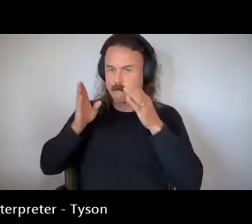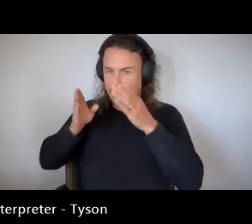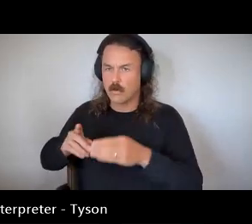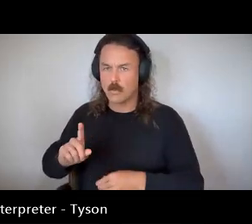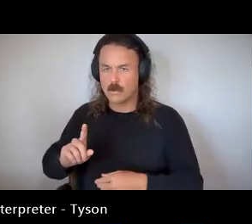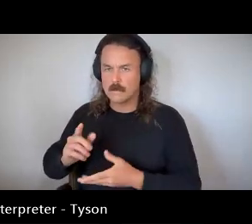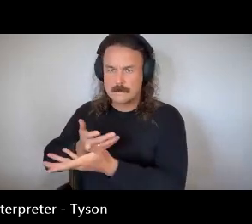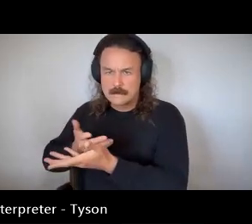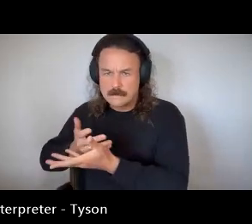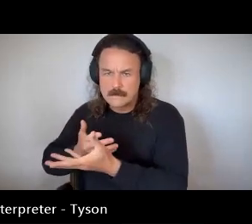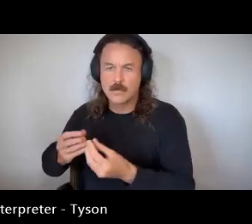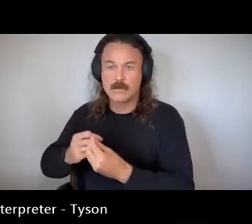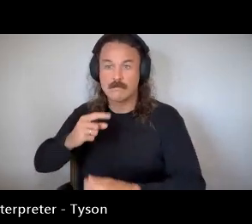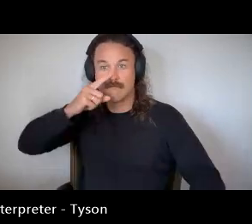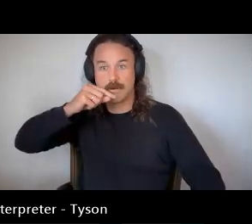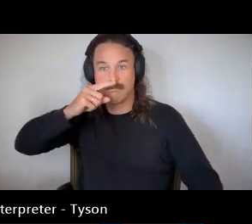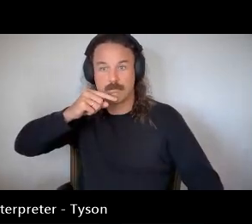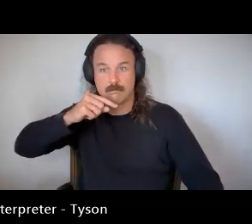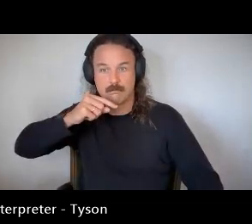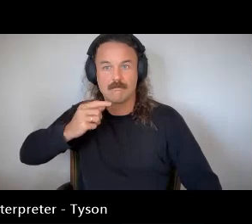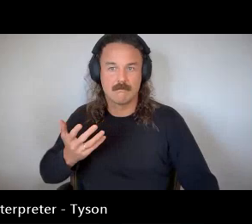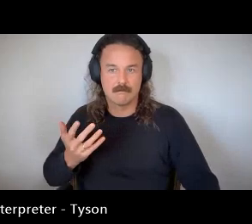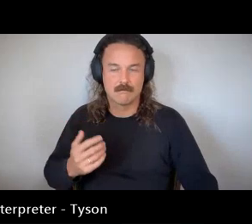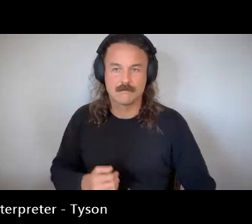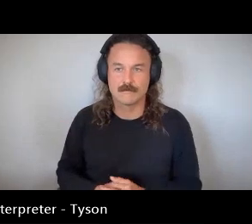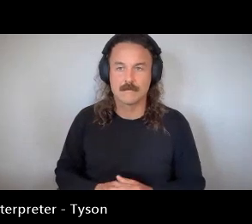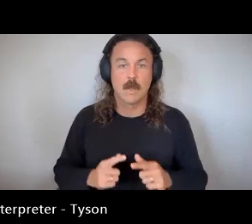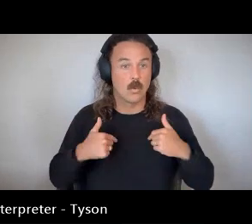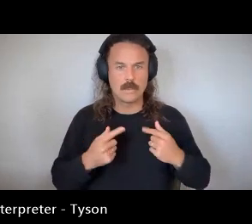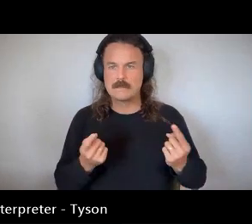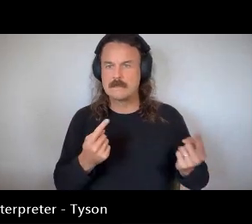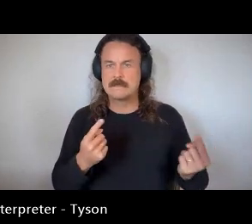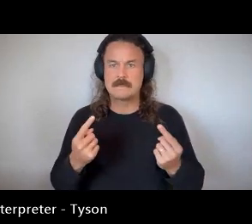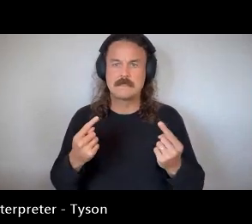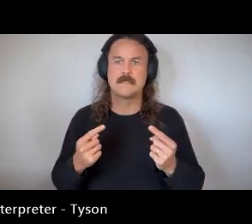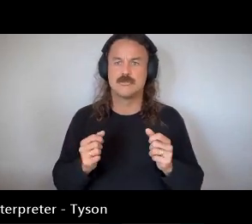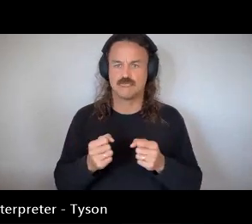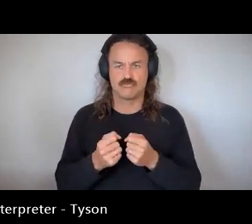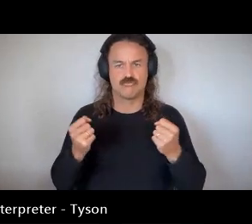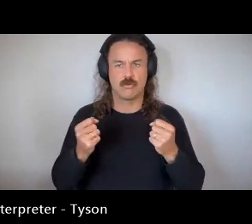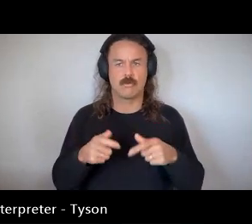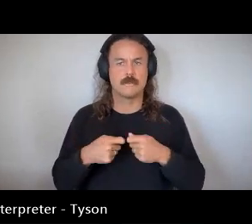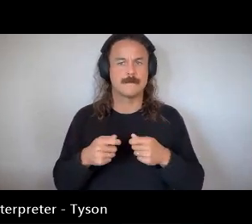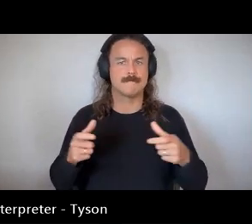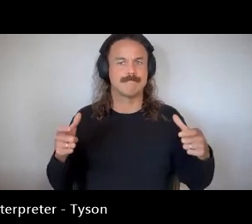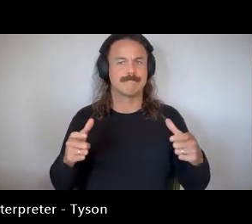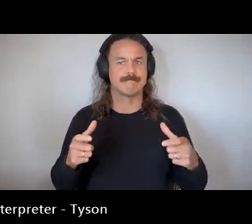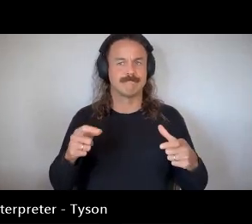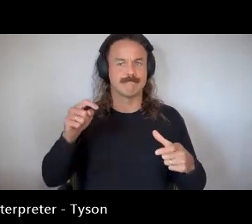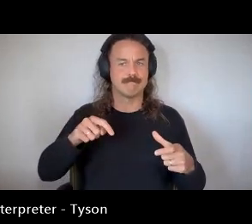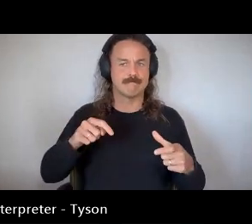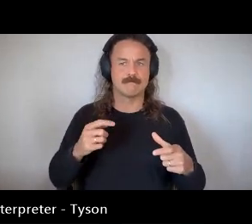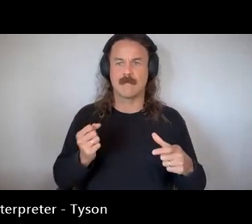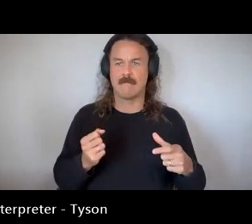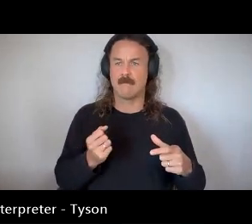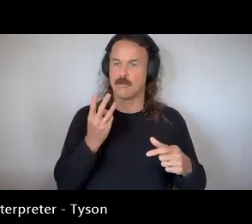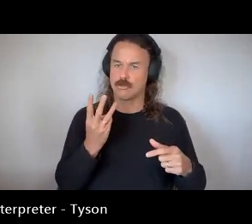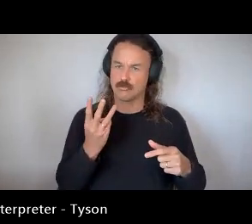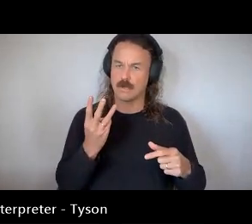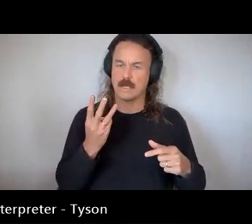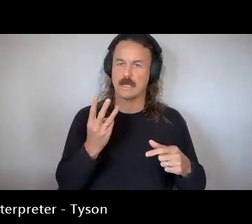together a really strong team and had 3 sort of purpose-built teams for the